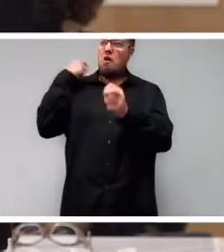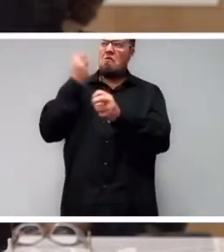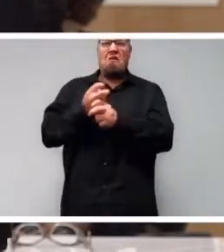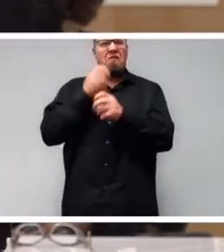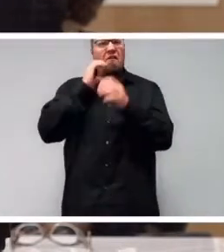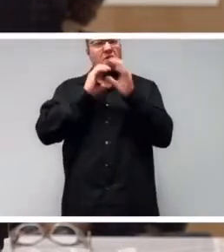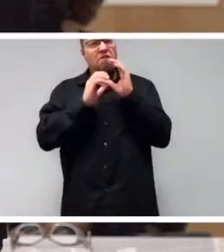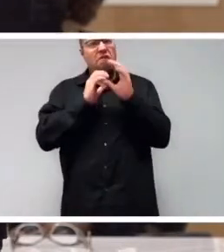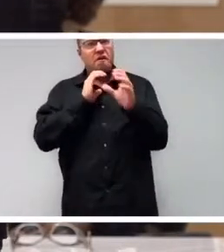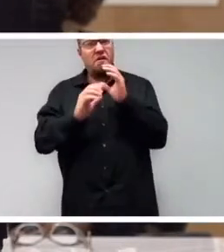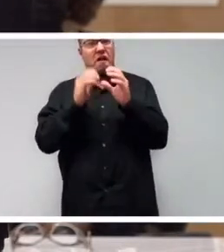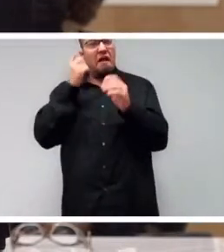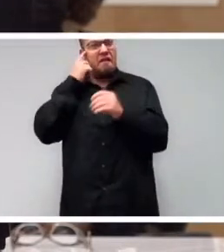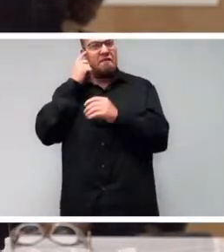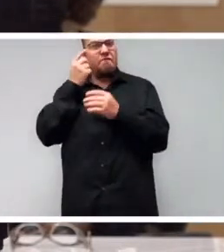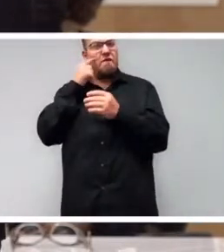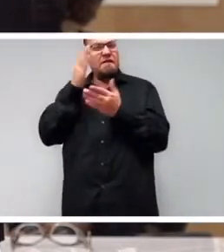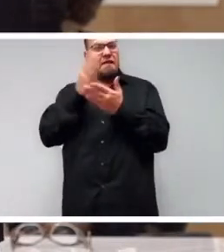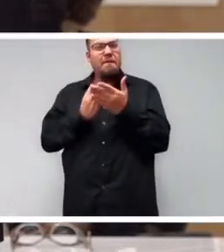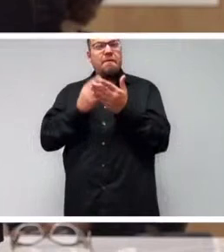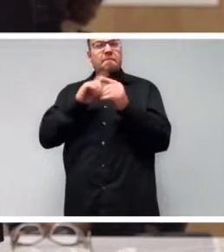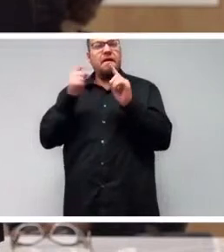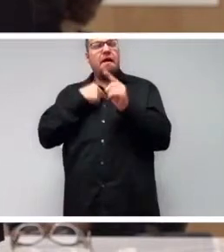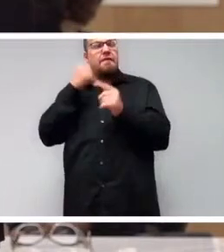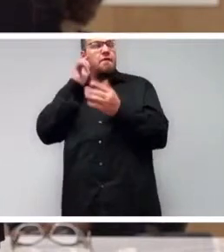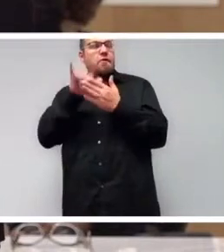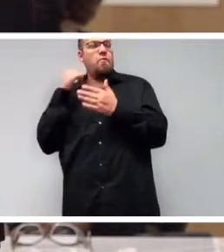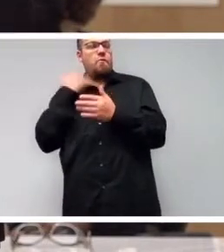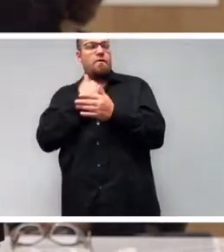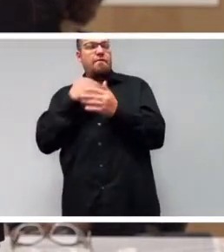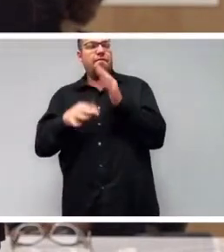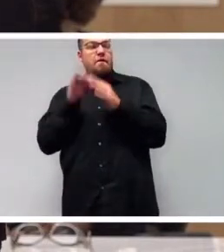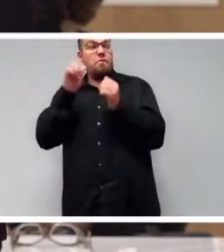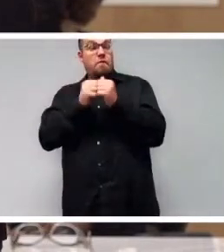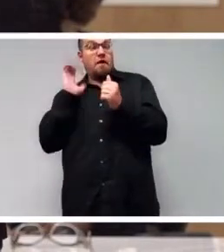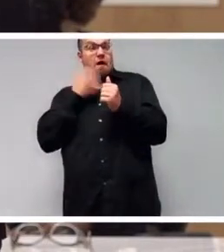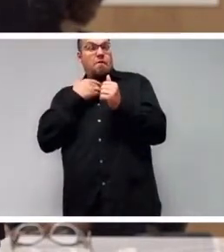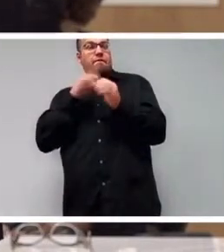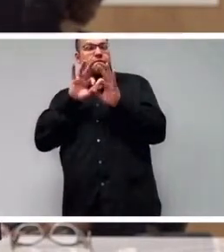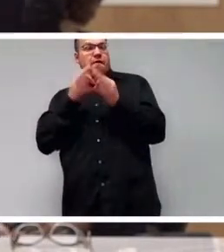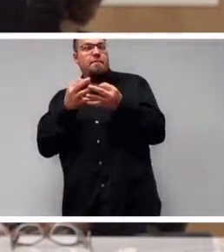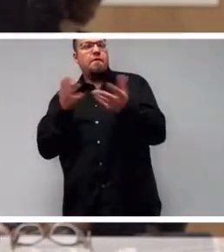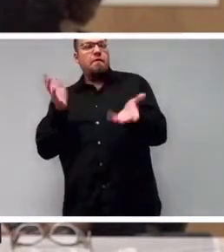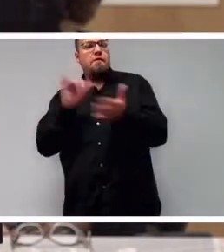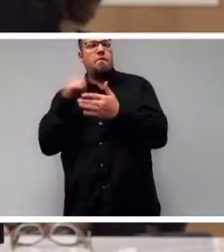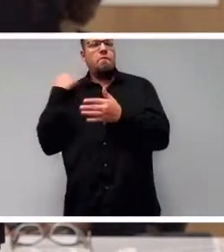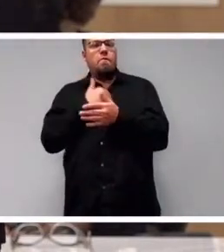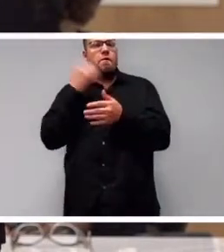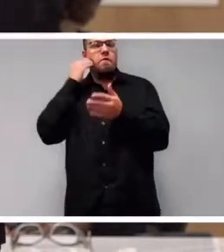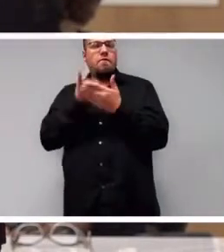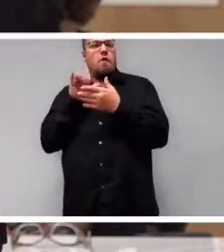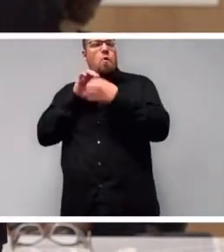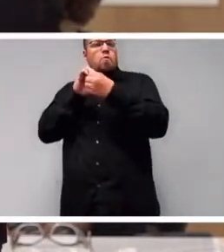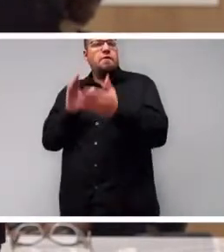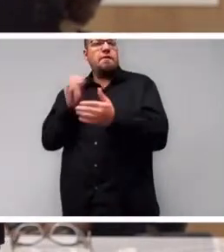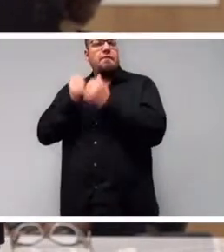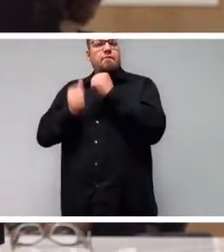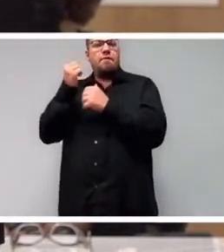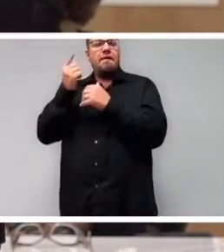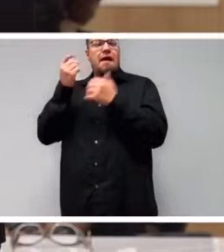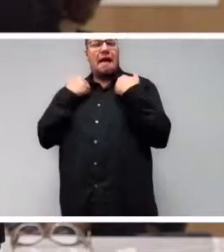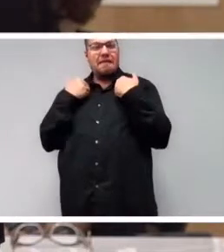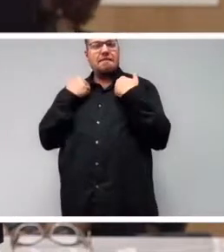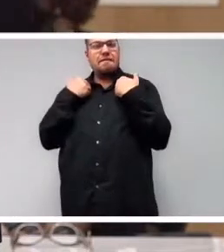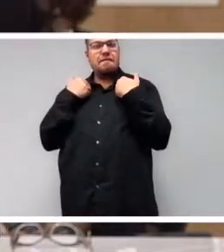come. But I think what we usually find, especially with our families, is we know the ownership that everyone has in the ultimate